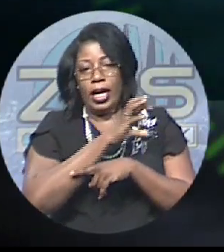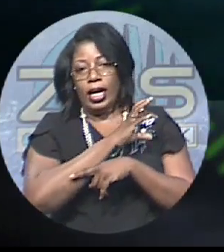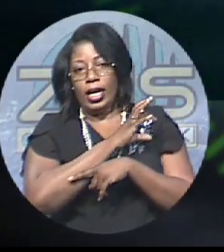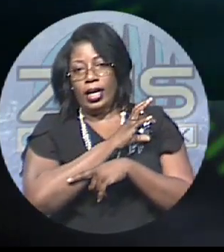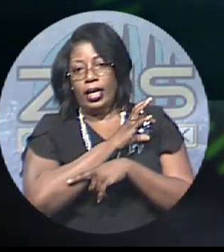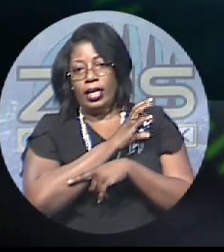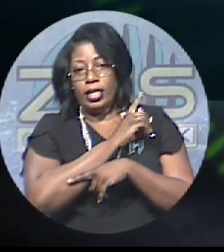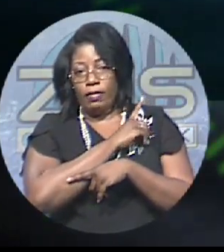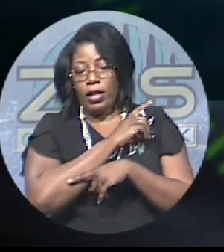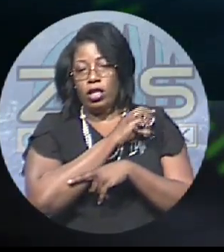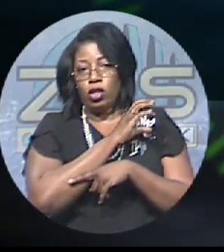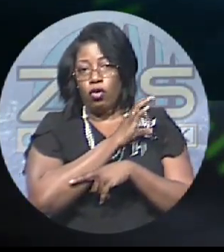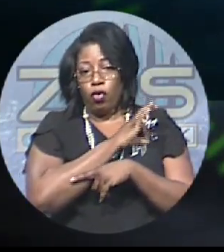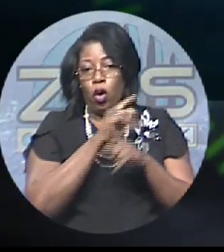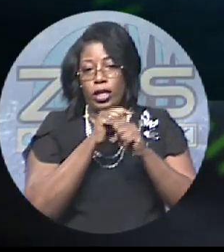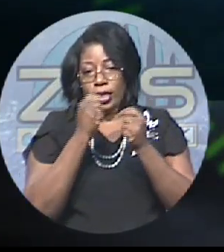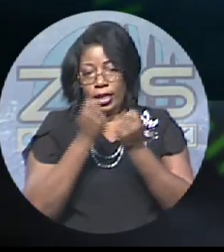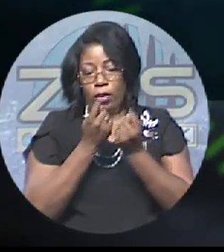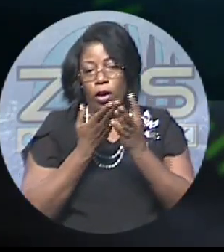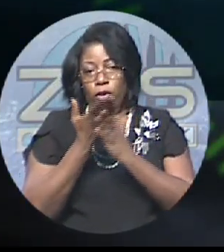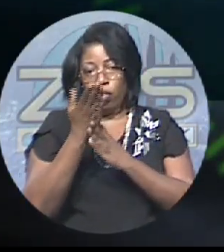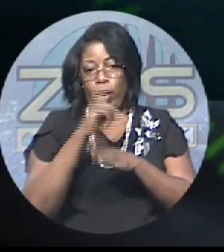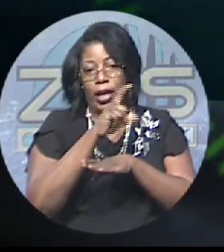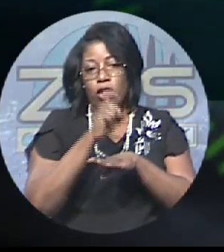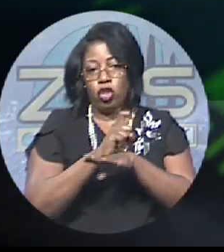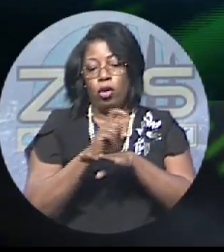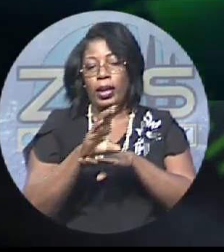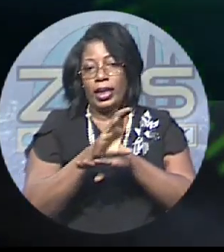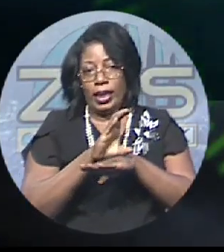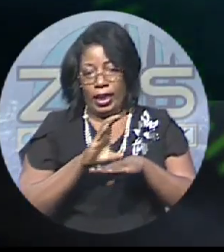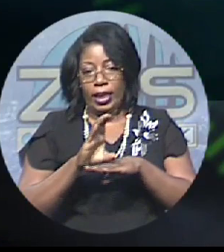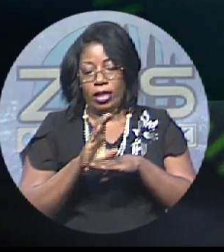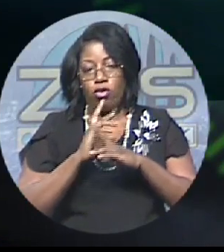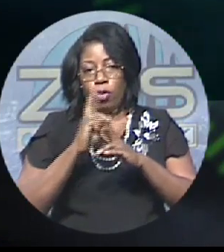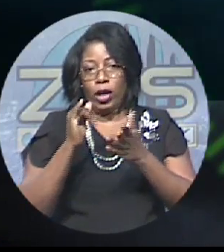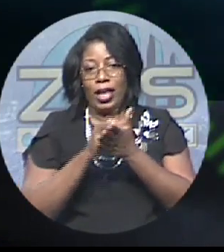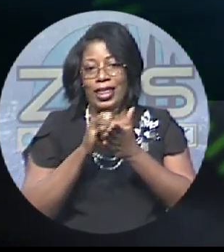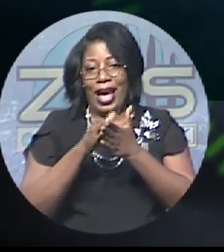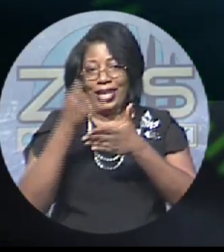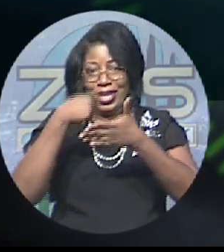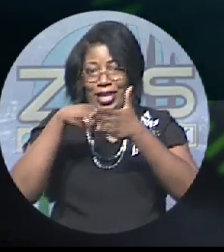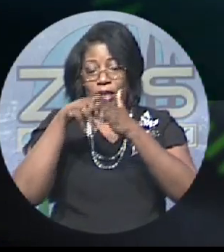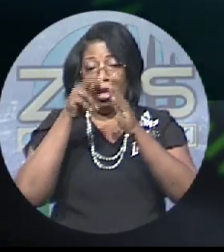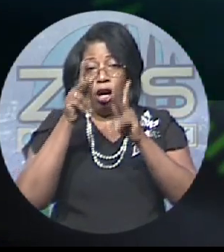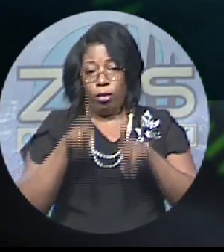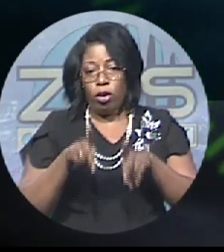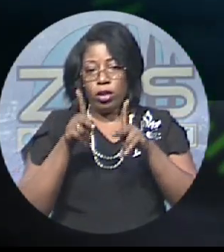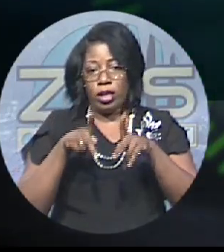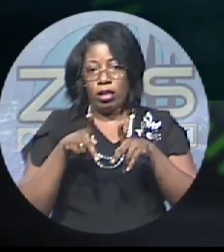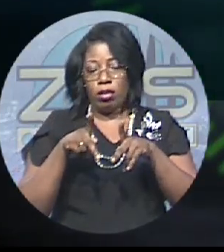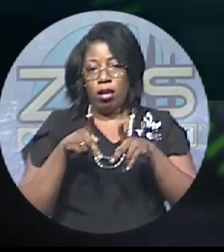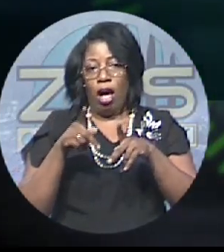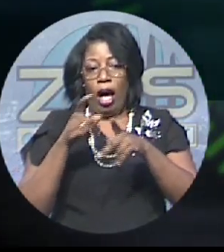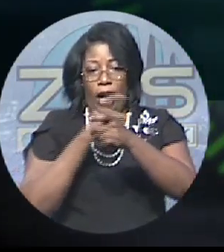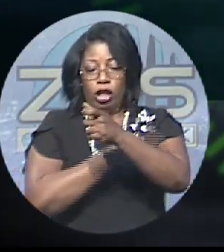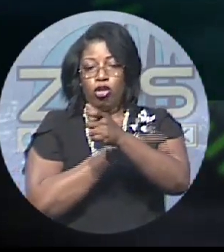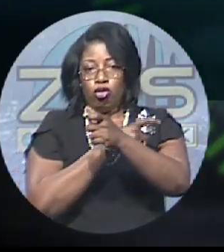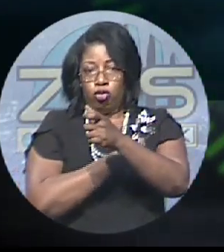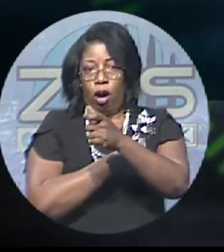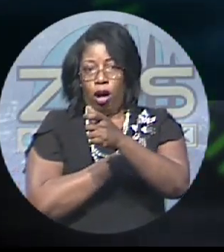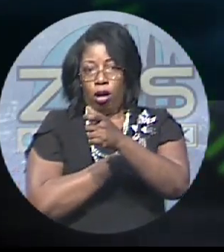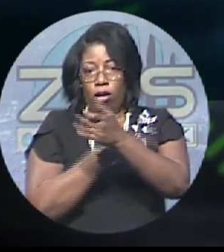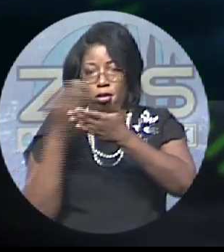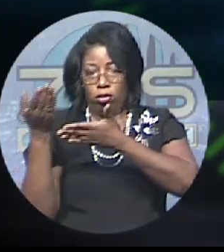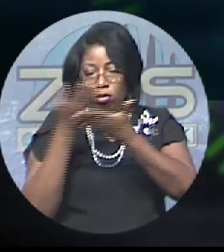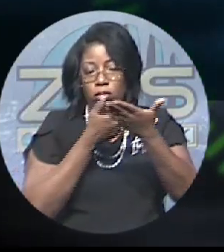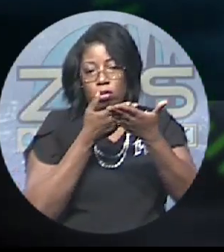team went on patrol throughout the Exuma Keys. It is reported that illegal immigrants and drug and people smuggling